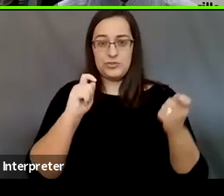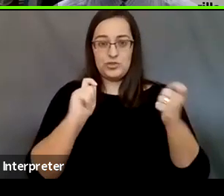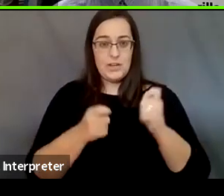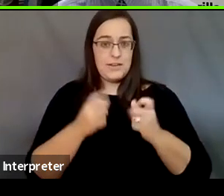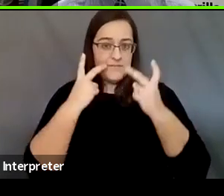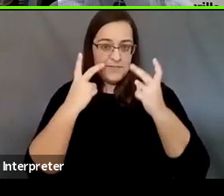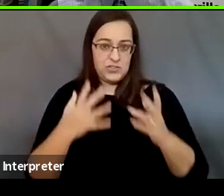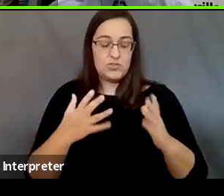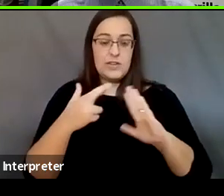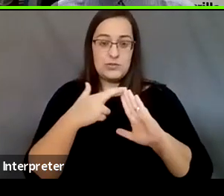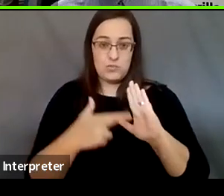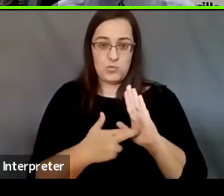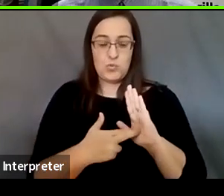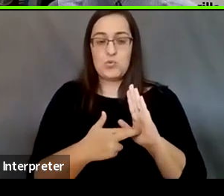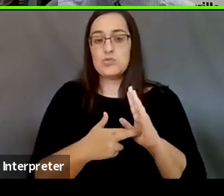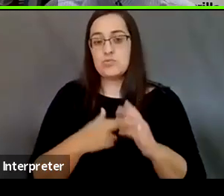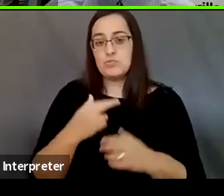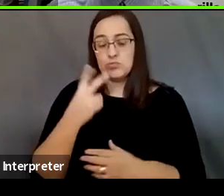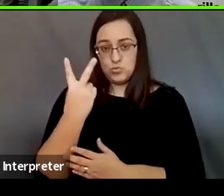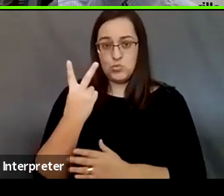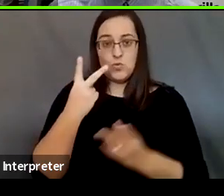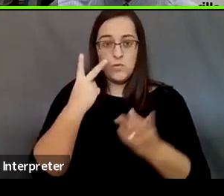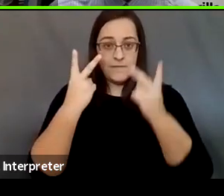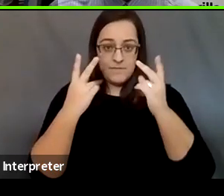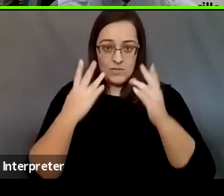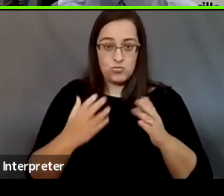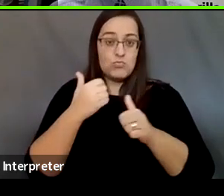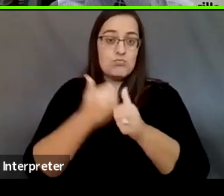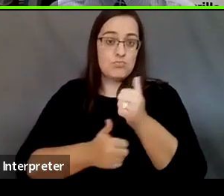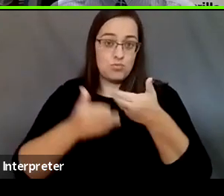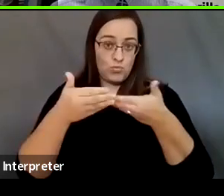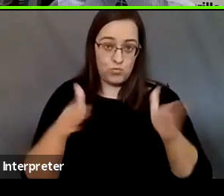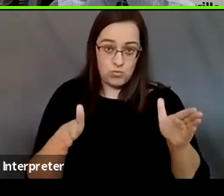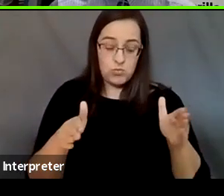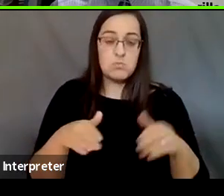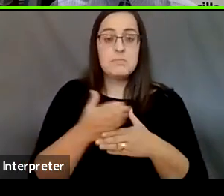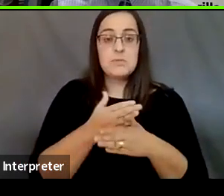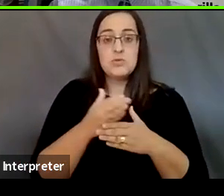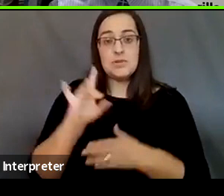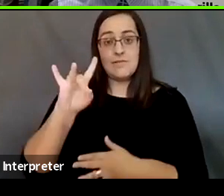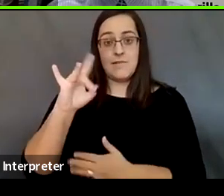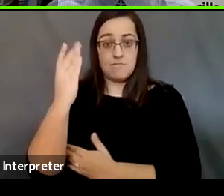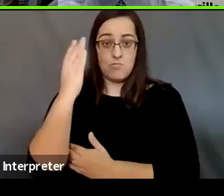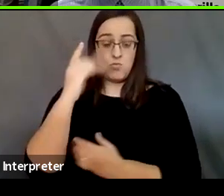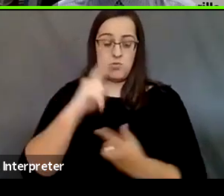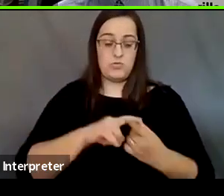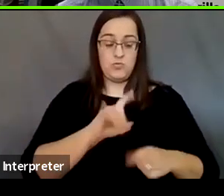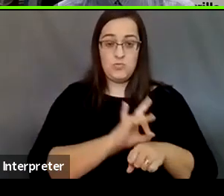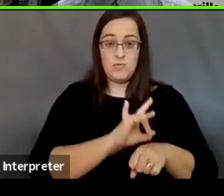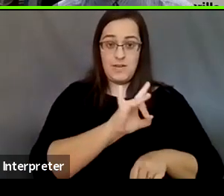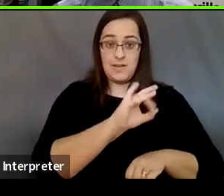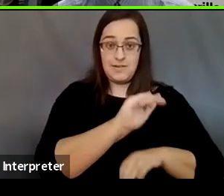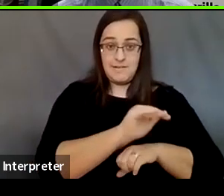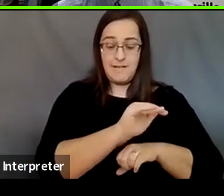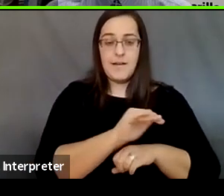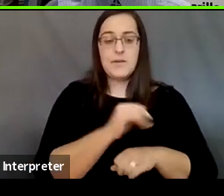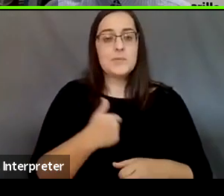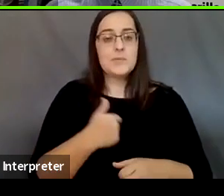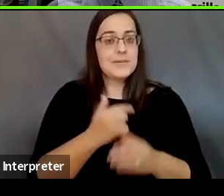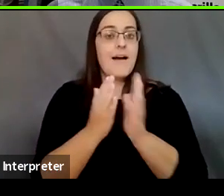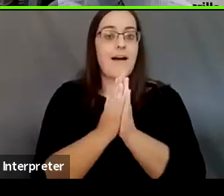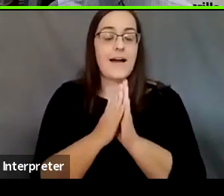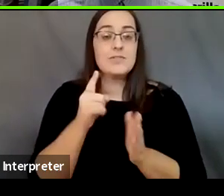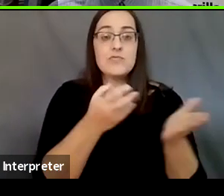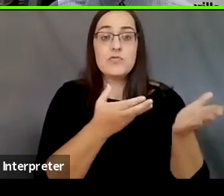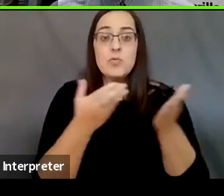visitation restrictions. It's 2 visitors per room between the hours of 8 a.m. and 8 p.m. The only thing that we ask is that if you